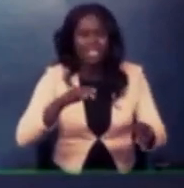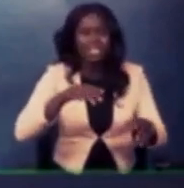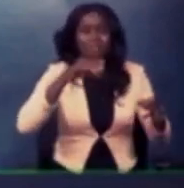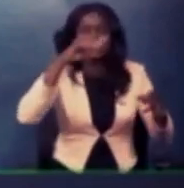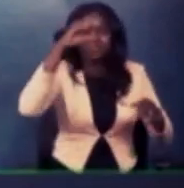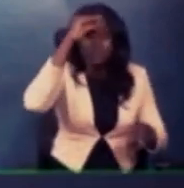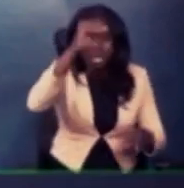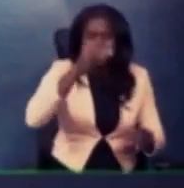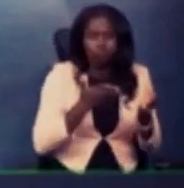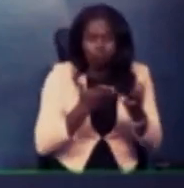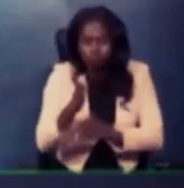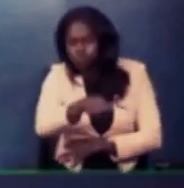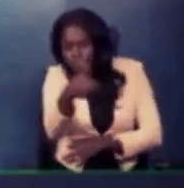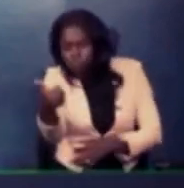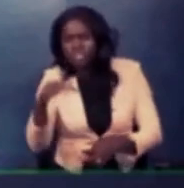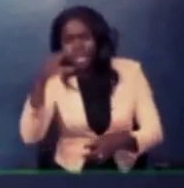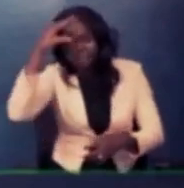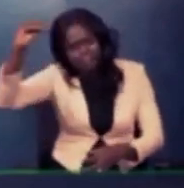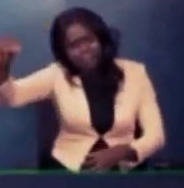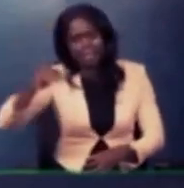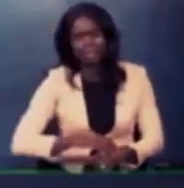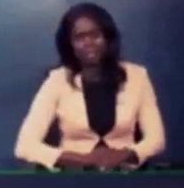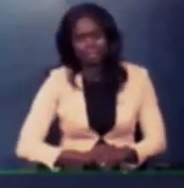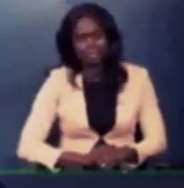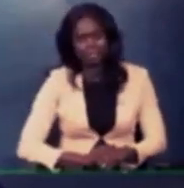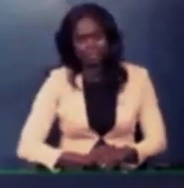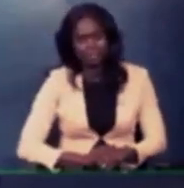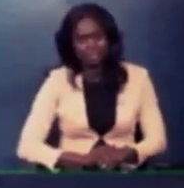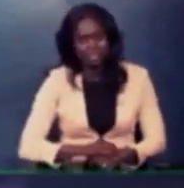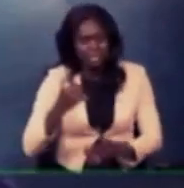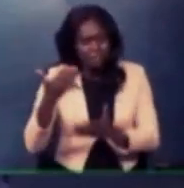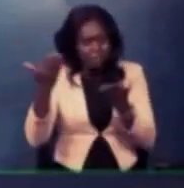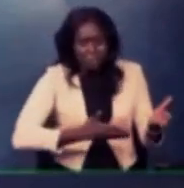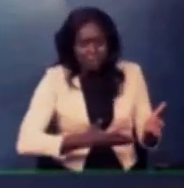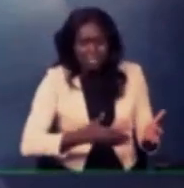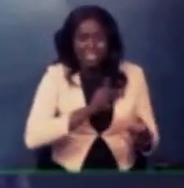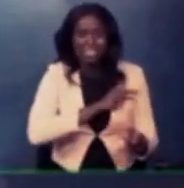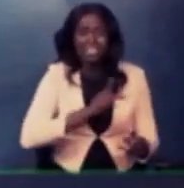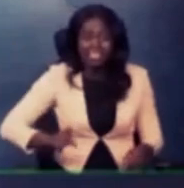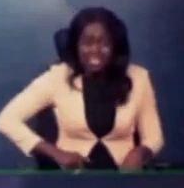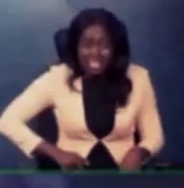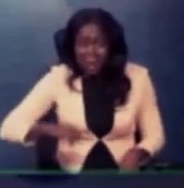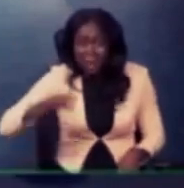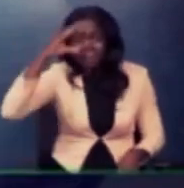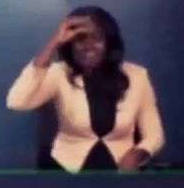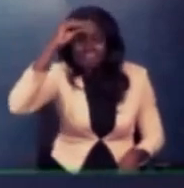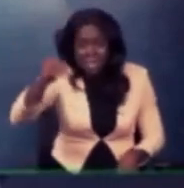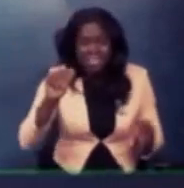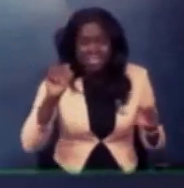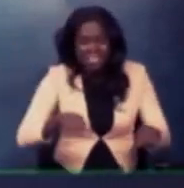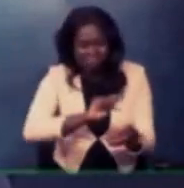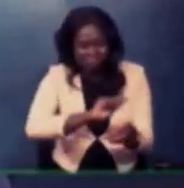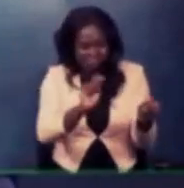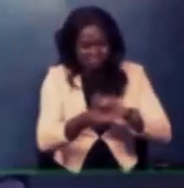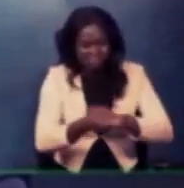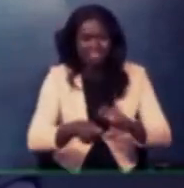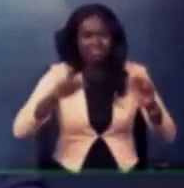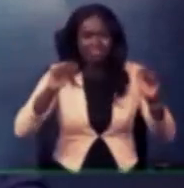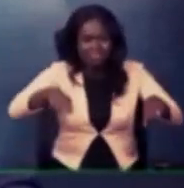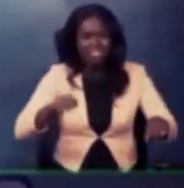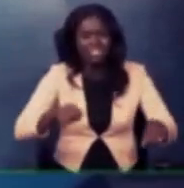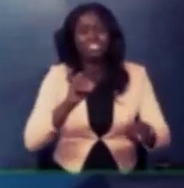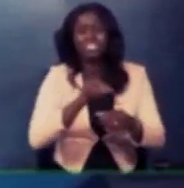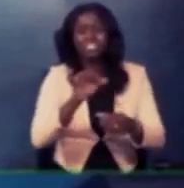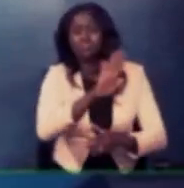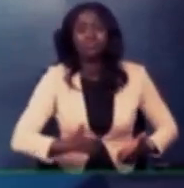for Joseph, not God, and they brought him out of his dungeon. Kings, men can redefine the possibilities in your life.